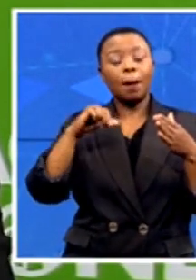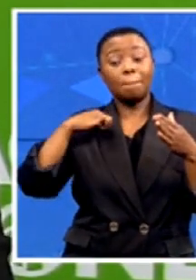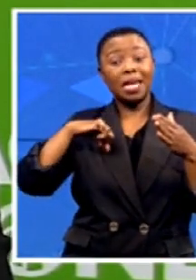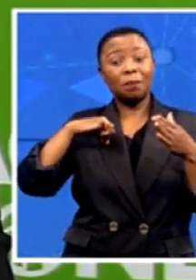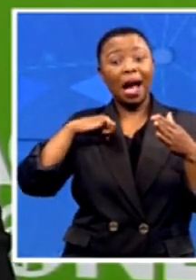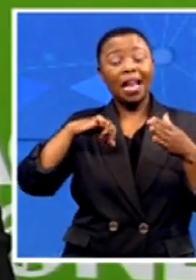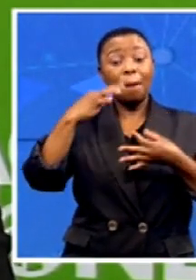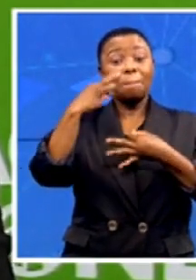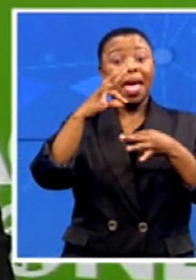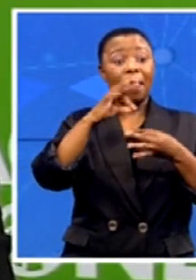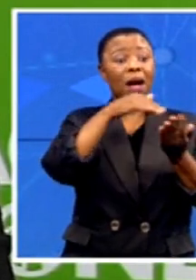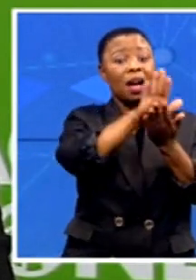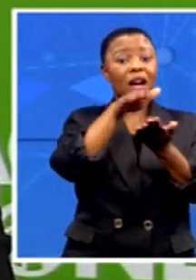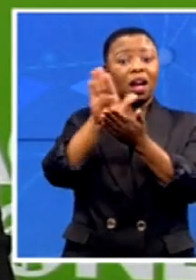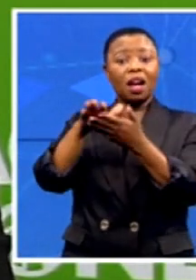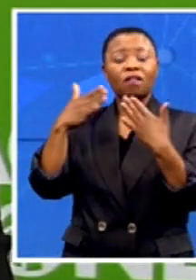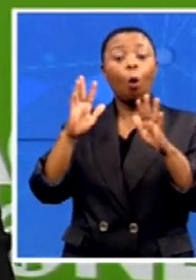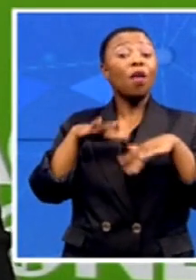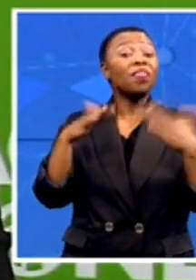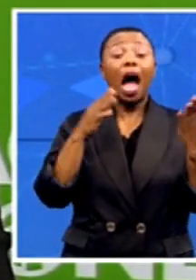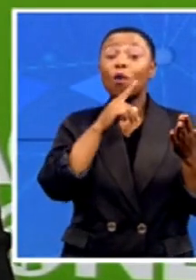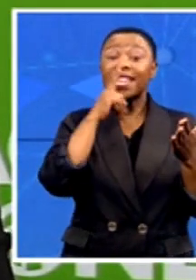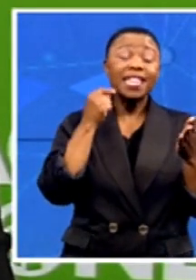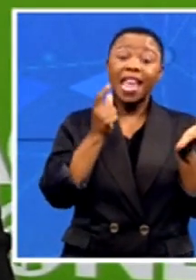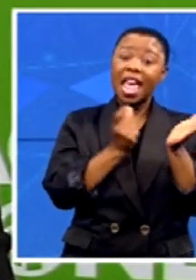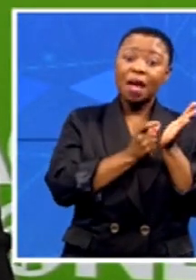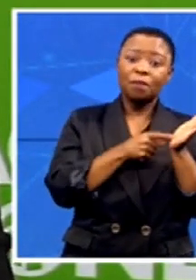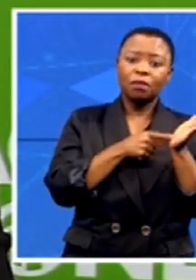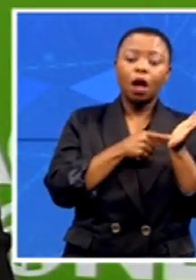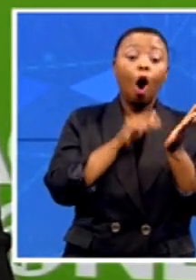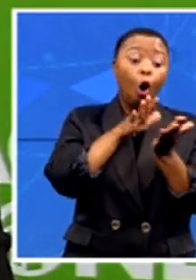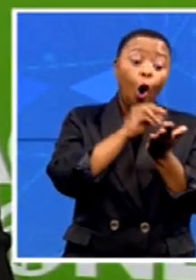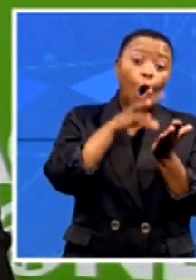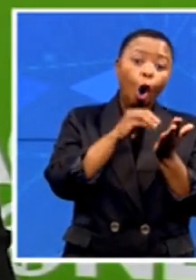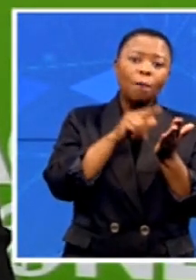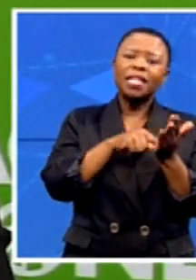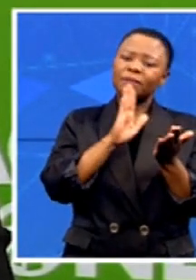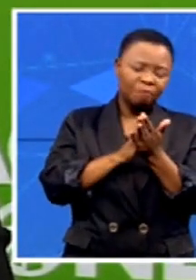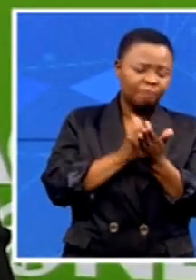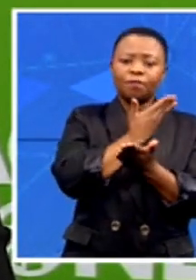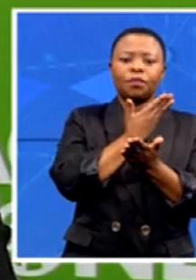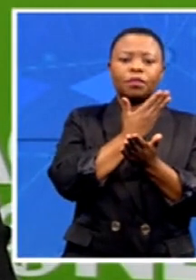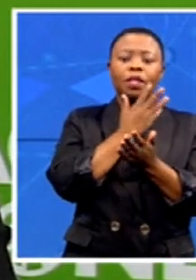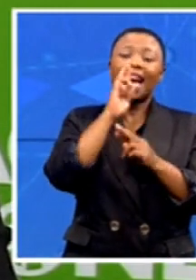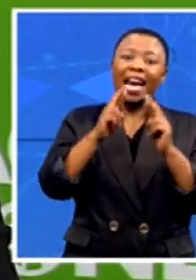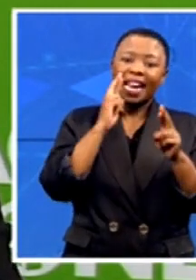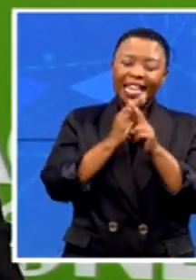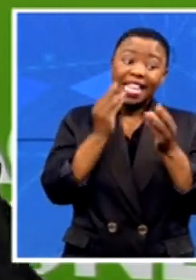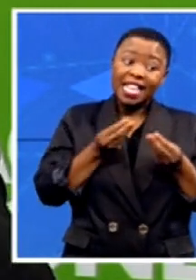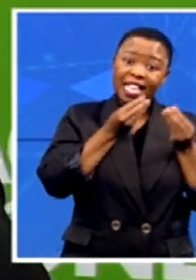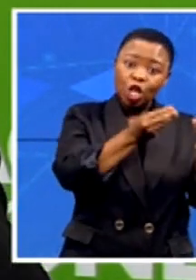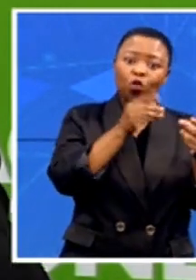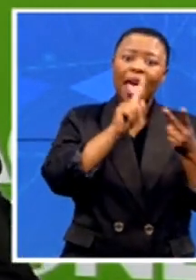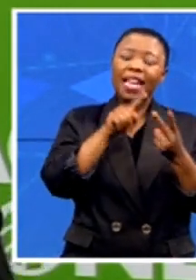of the applicant, destroy all copies of same and reissue and reprint such municipal papers, including the